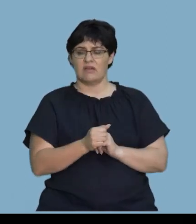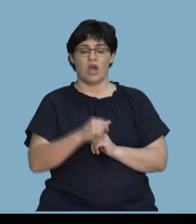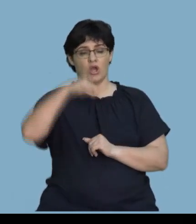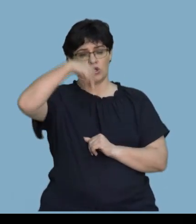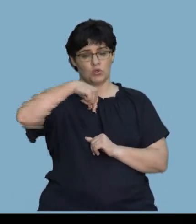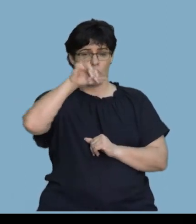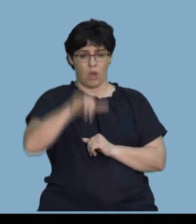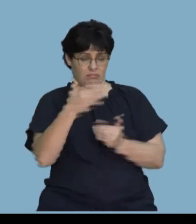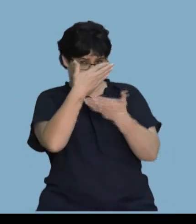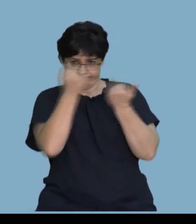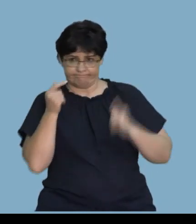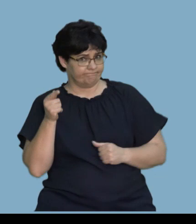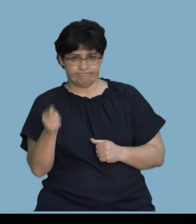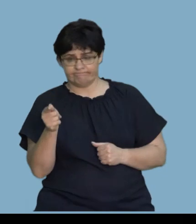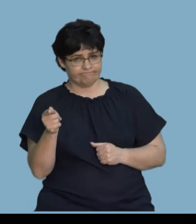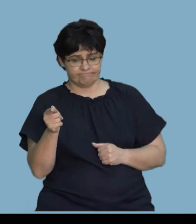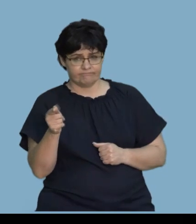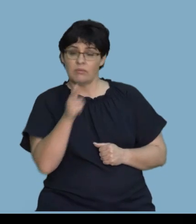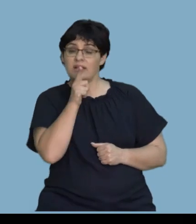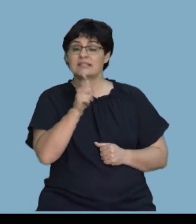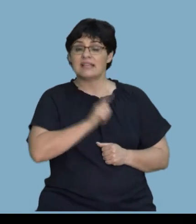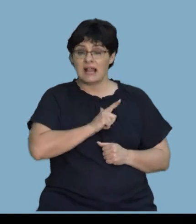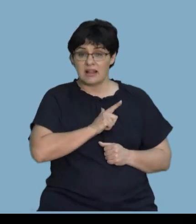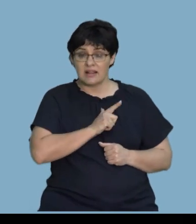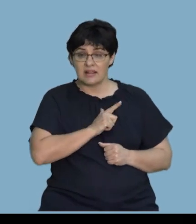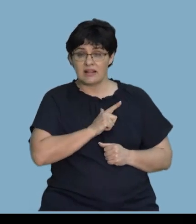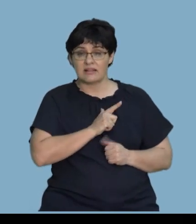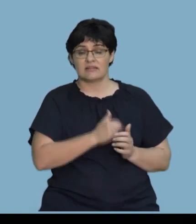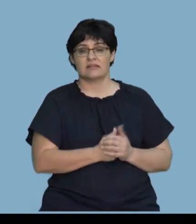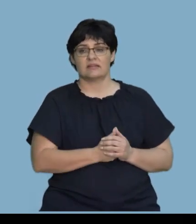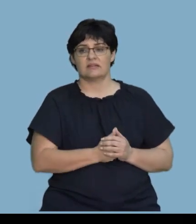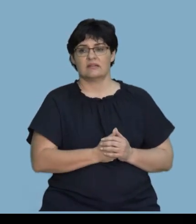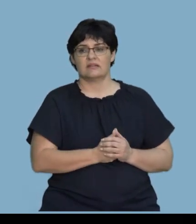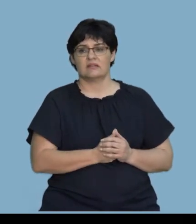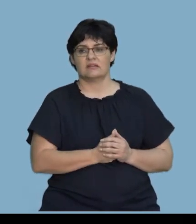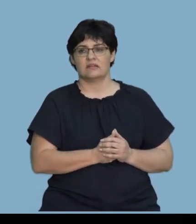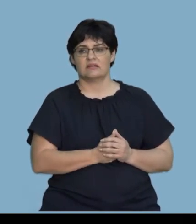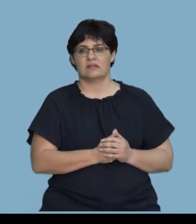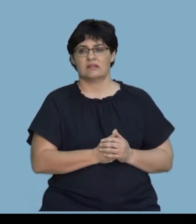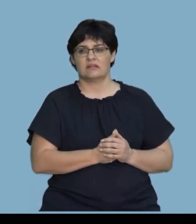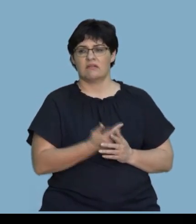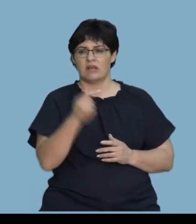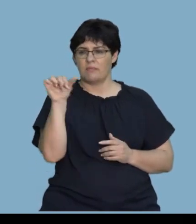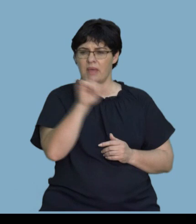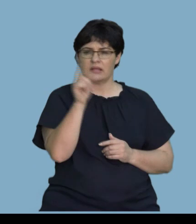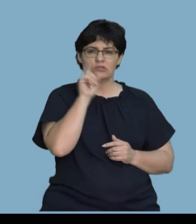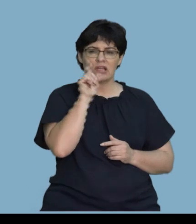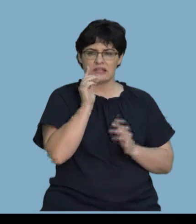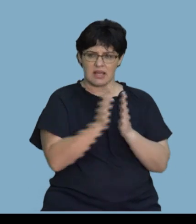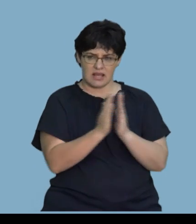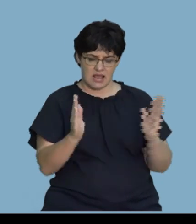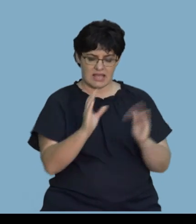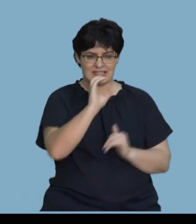unknown in this case. And we are told that it's actually, if you can quickly check, the distance is